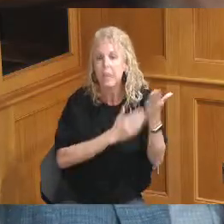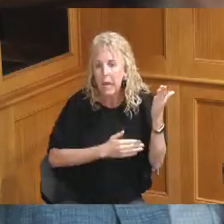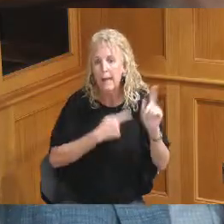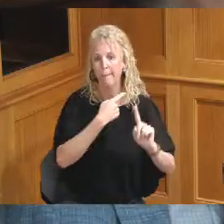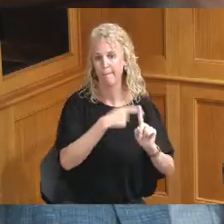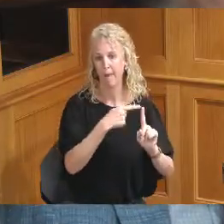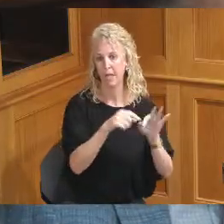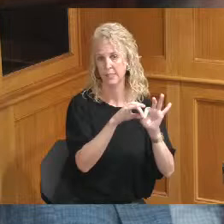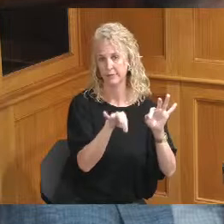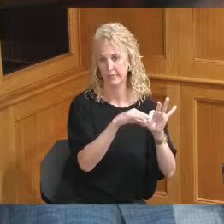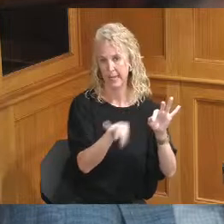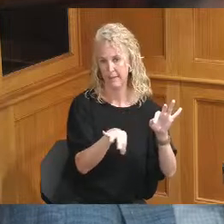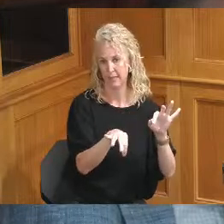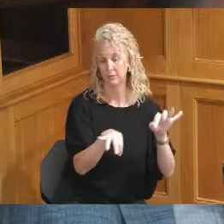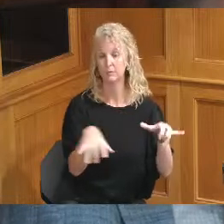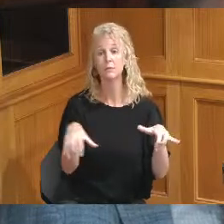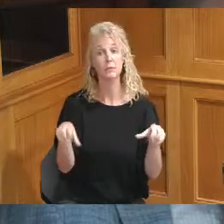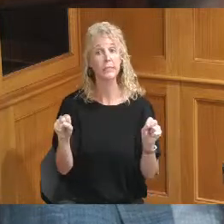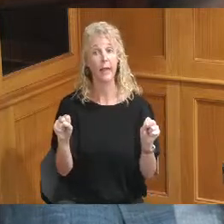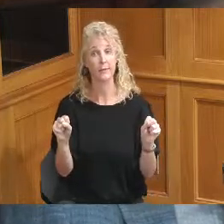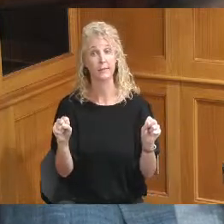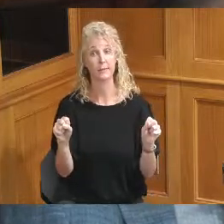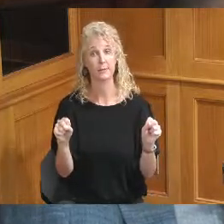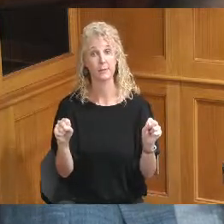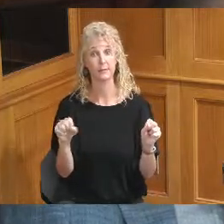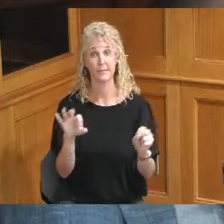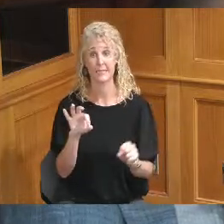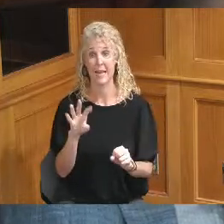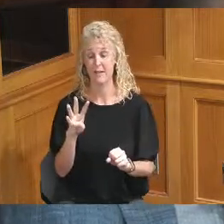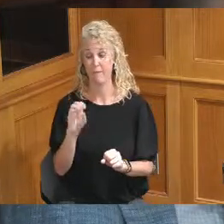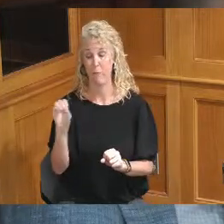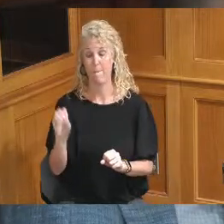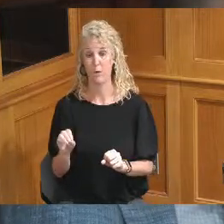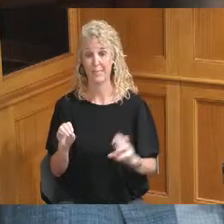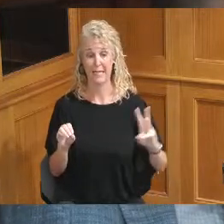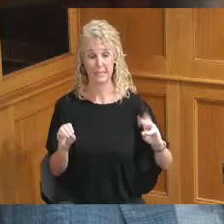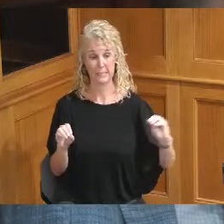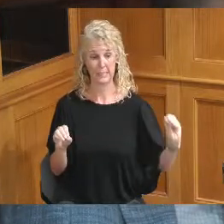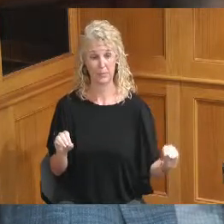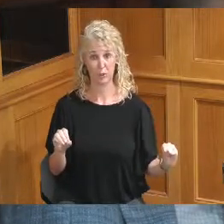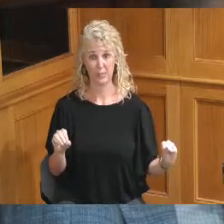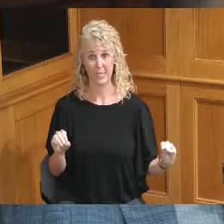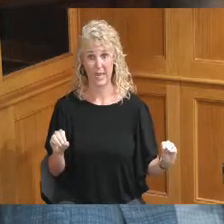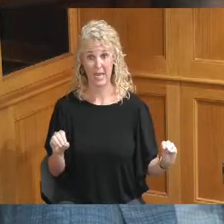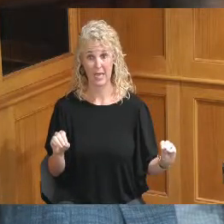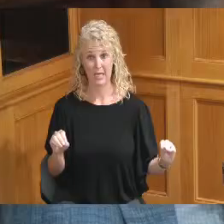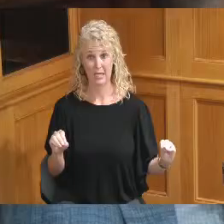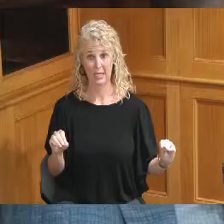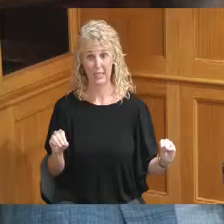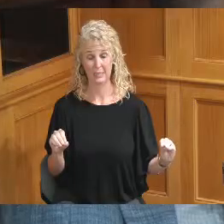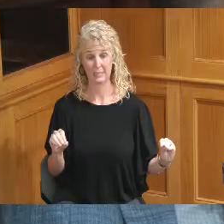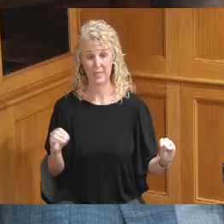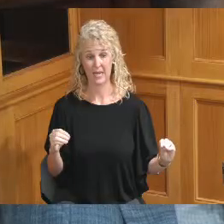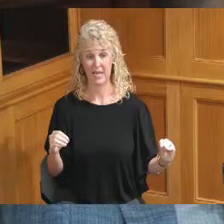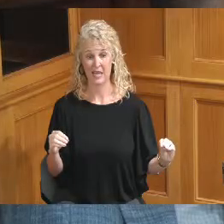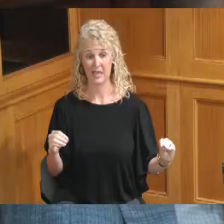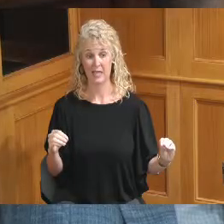here. I want to acknowledge that getting out of a 94%, 6% is a very tough thing to crawl out